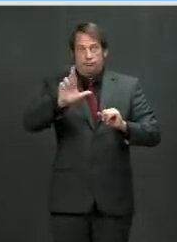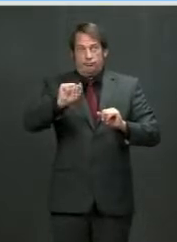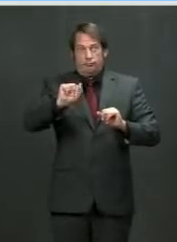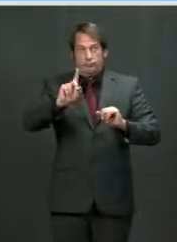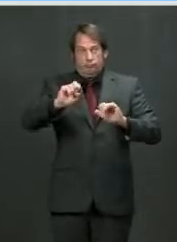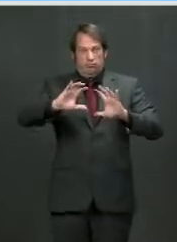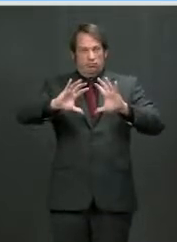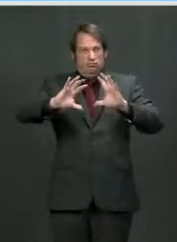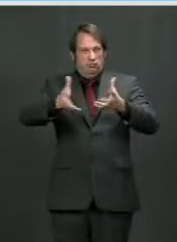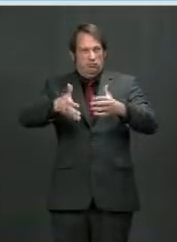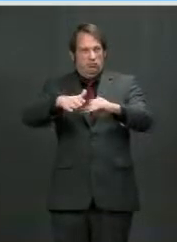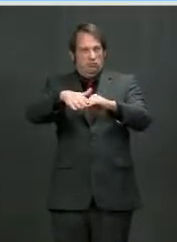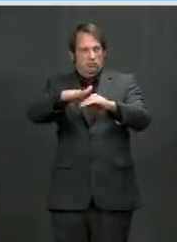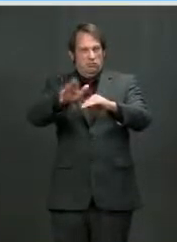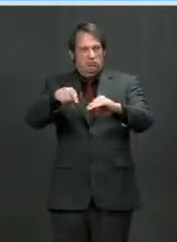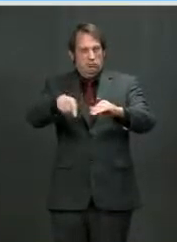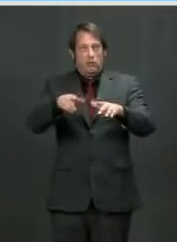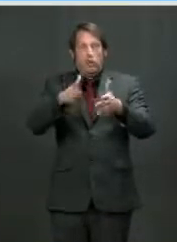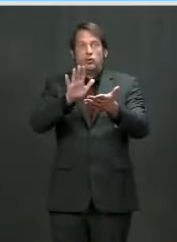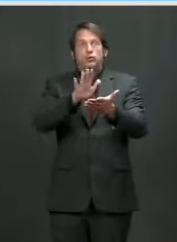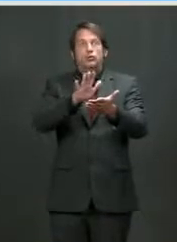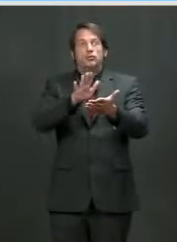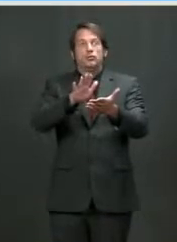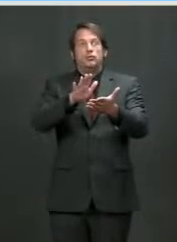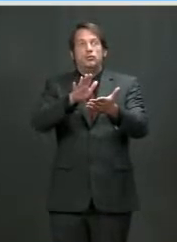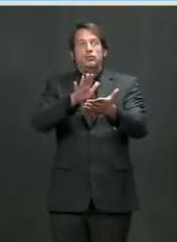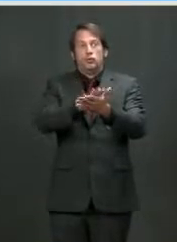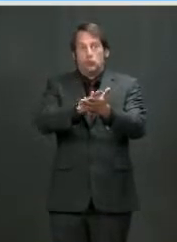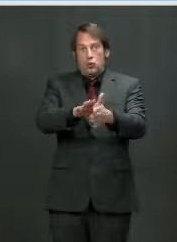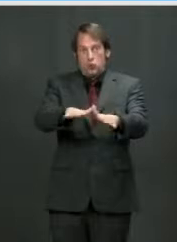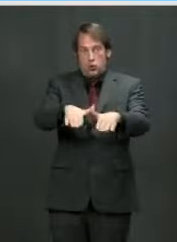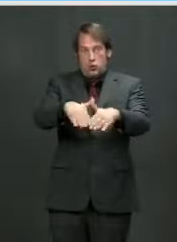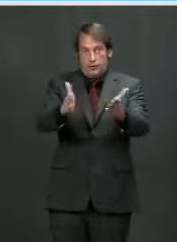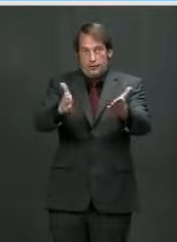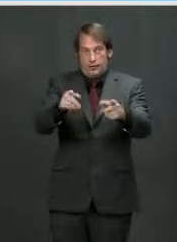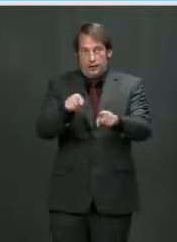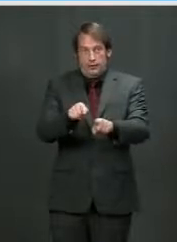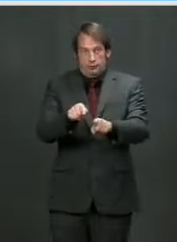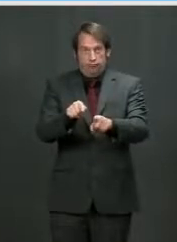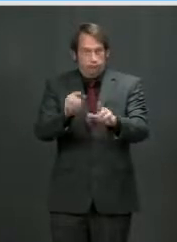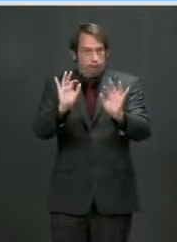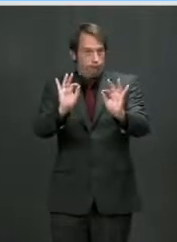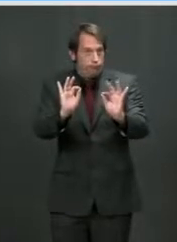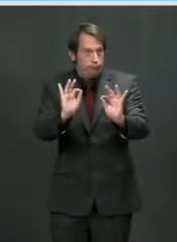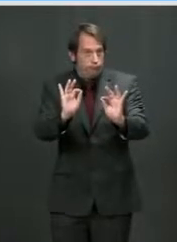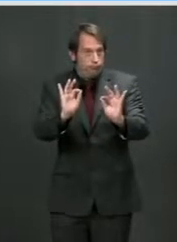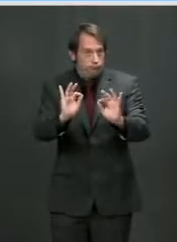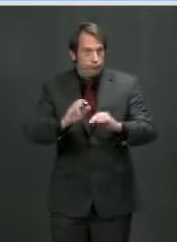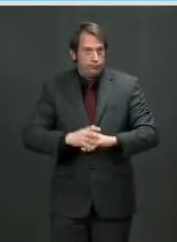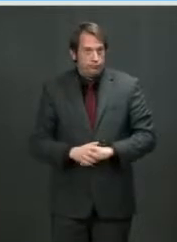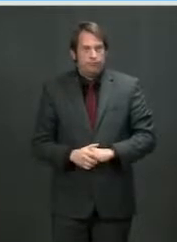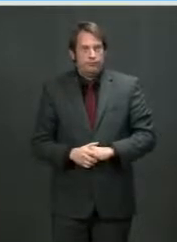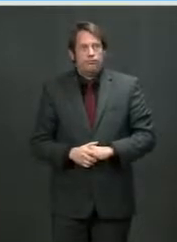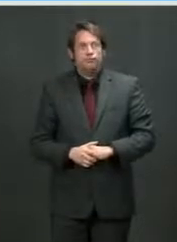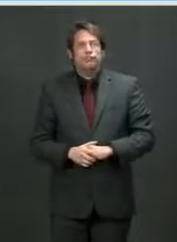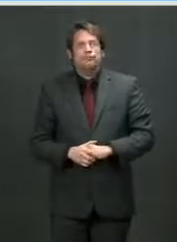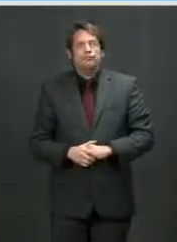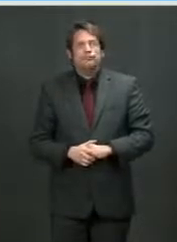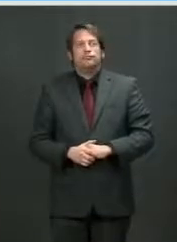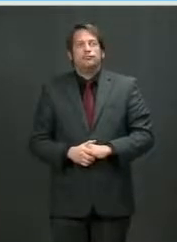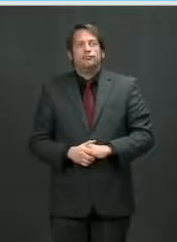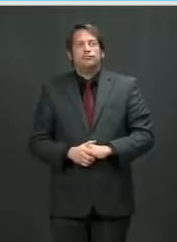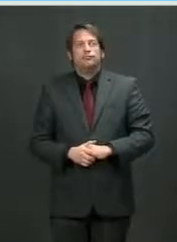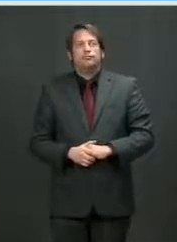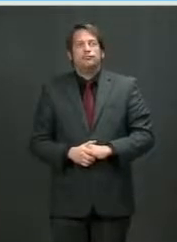nation. This is encouraging early data covering the month of February and shows progress toward